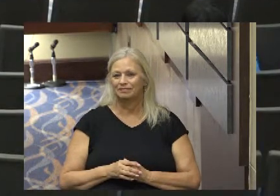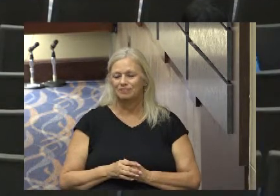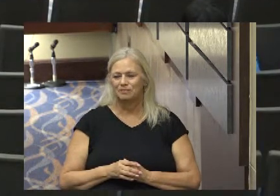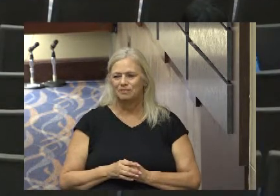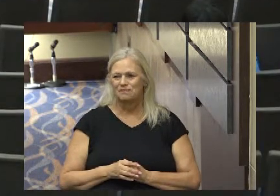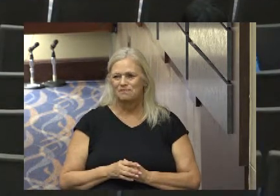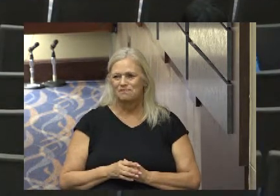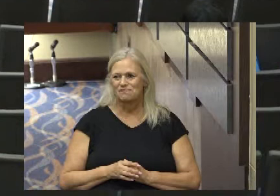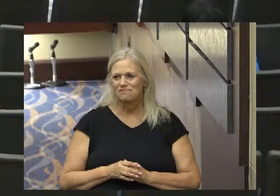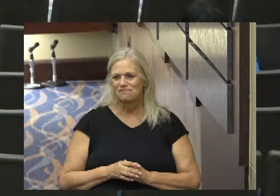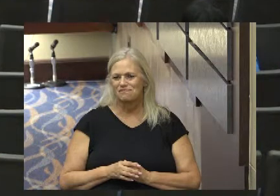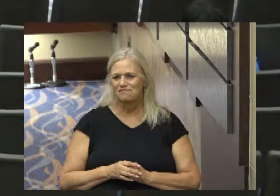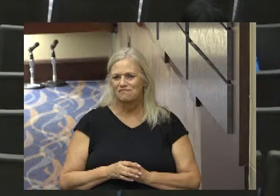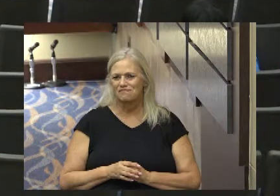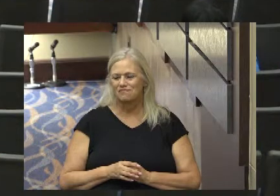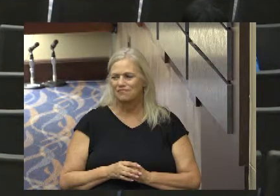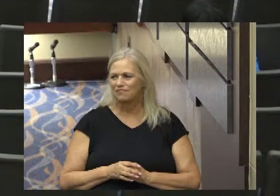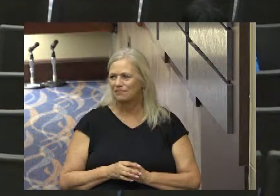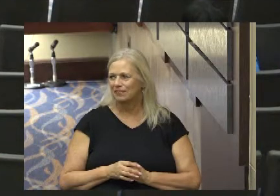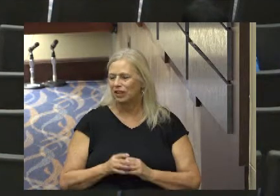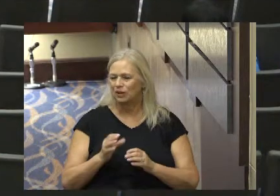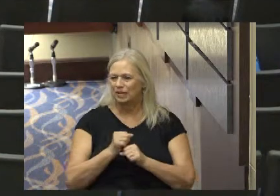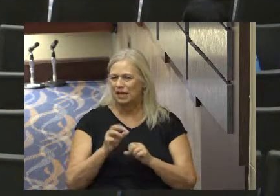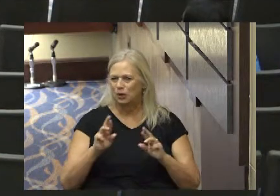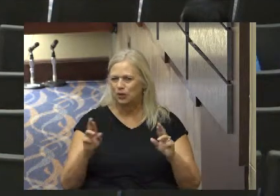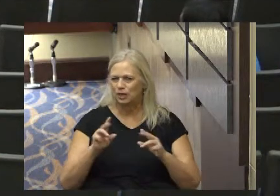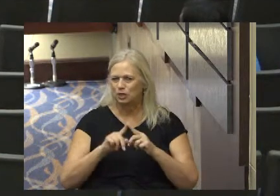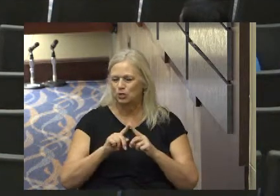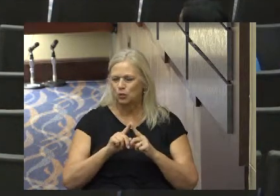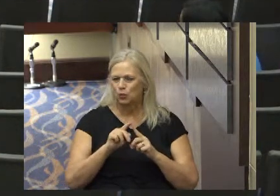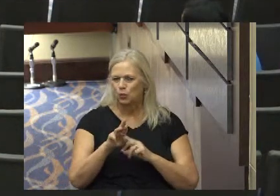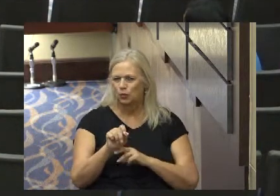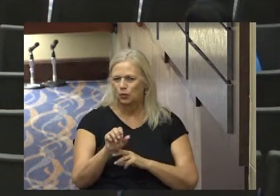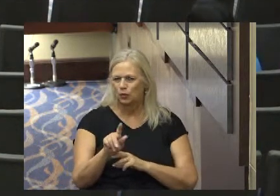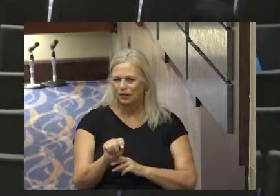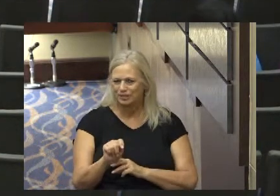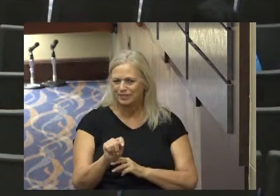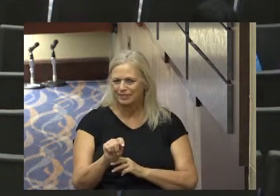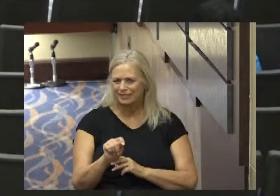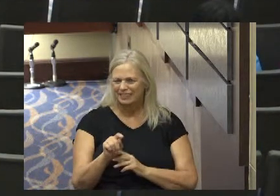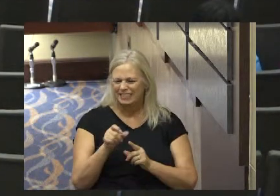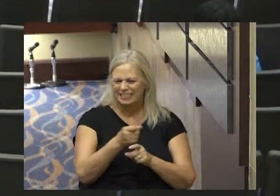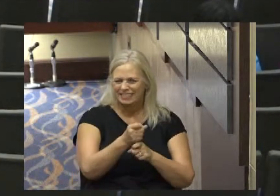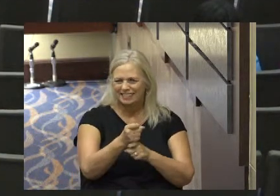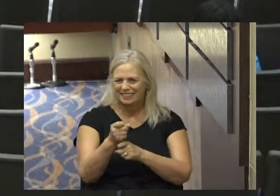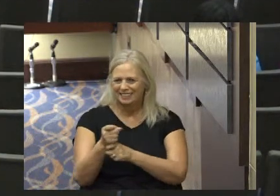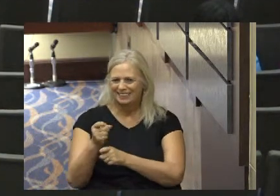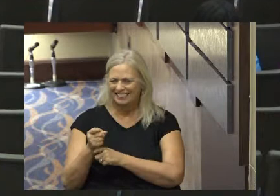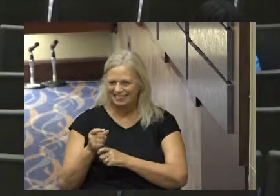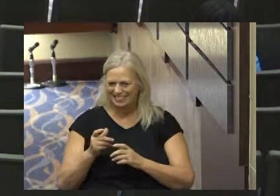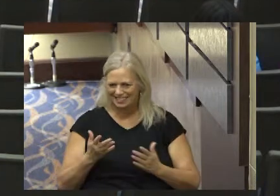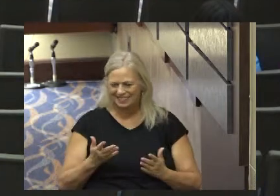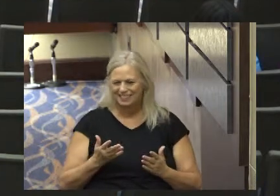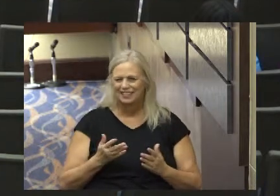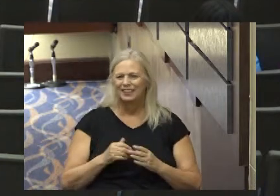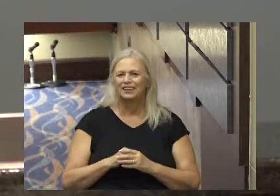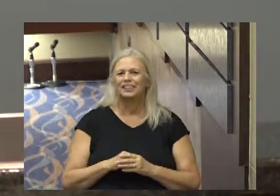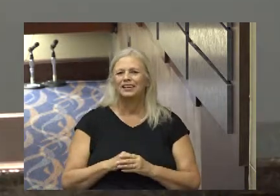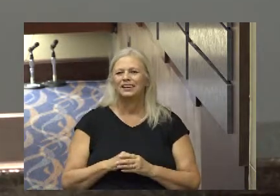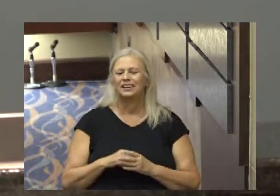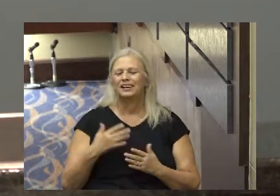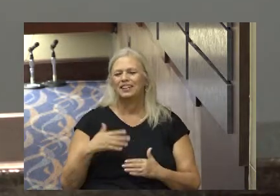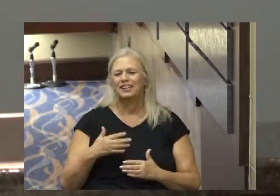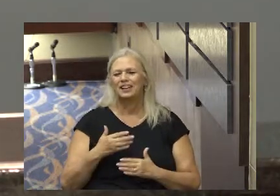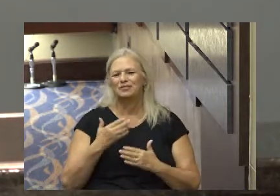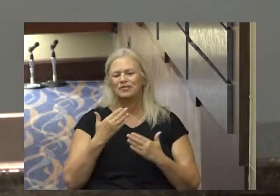We're doing it. We're getting ready to roast Bradley? Let me get my, We're gonna roast, it's a roast. my opportunity. No, Bradley, I appreciate